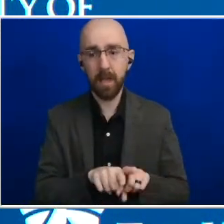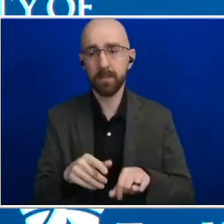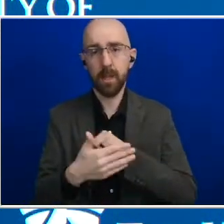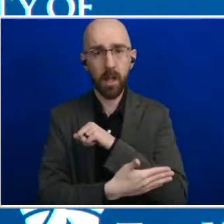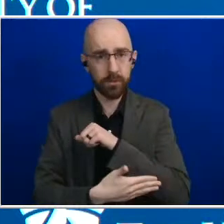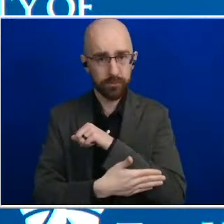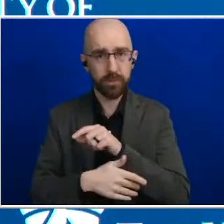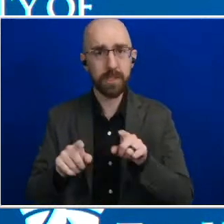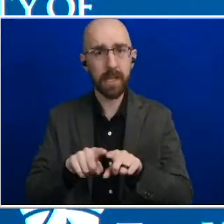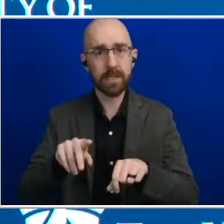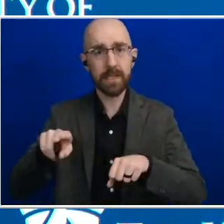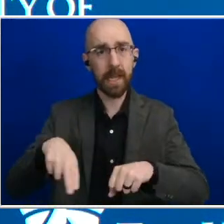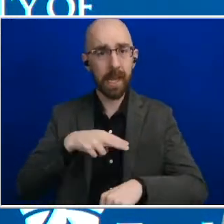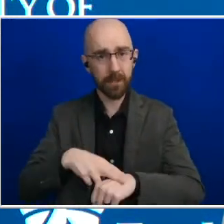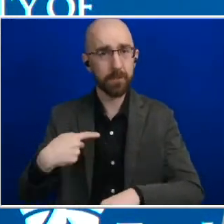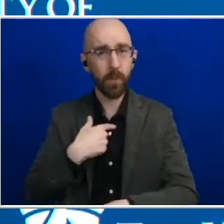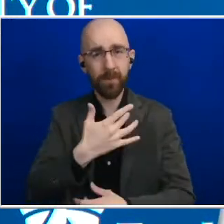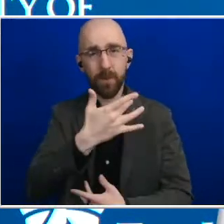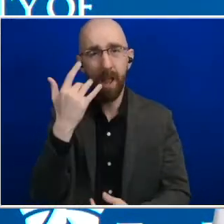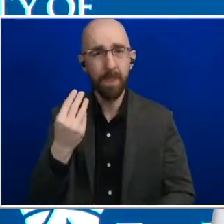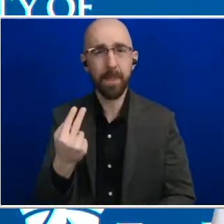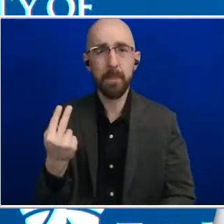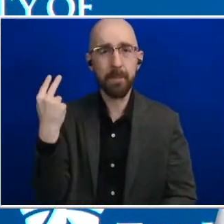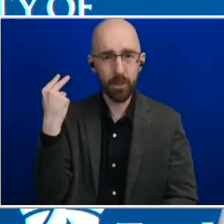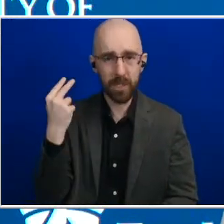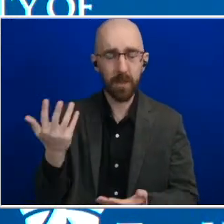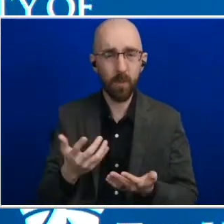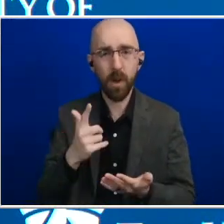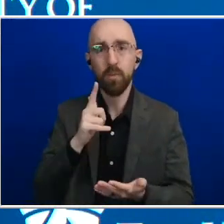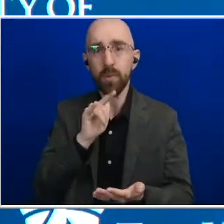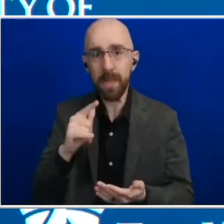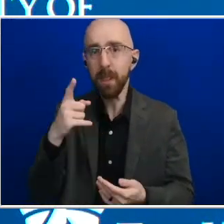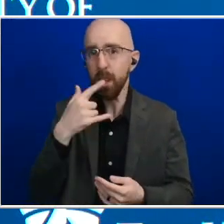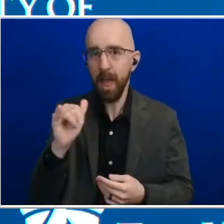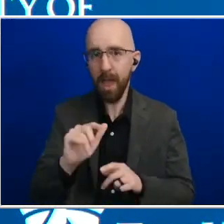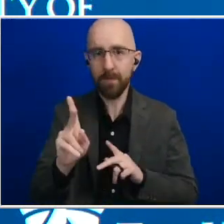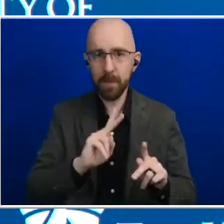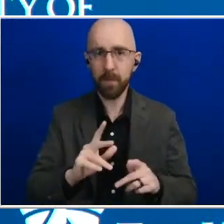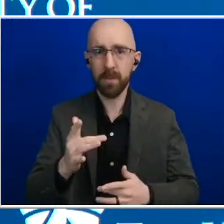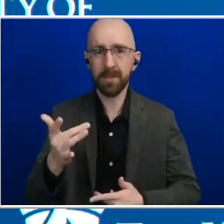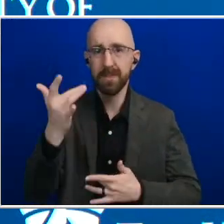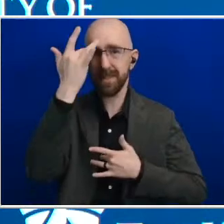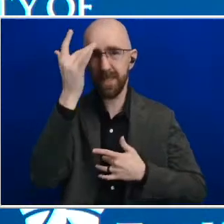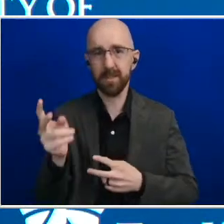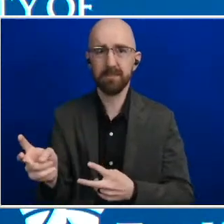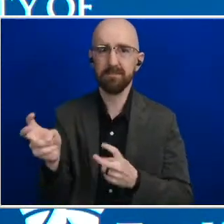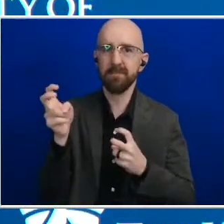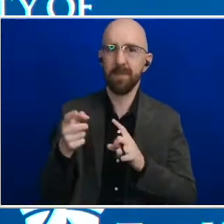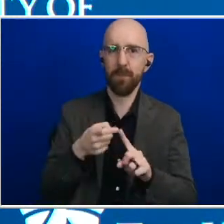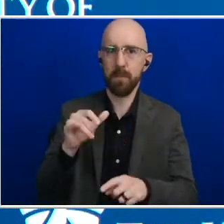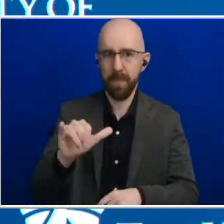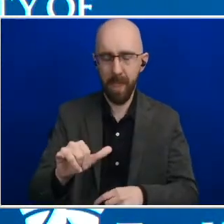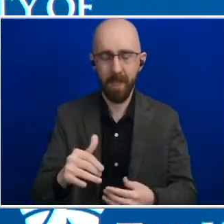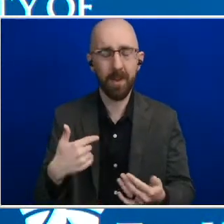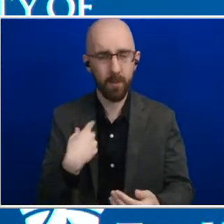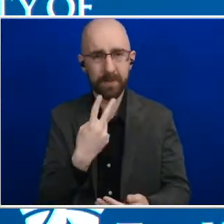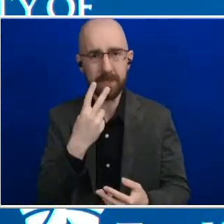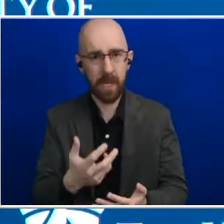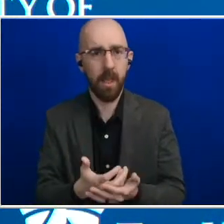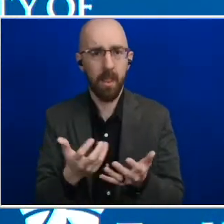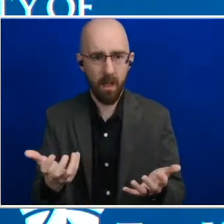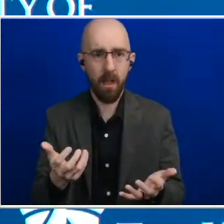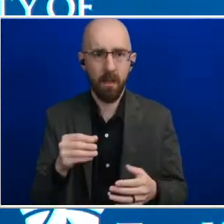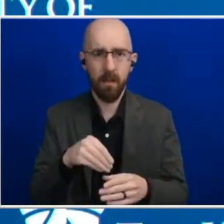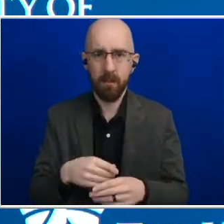we've forgotten the memory of it and what it really looked like for people to be very ill from this. Now, we have seen quite a few in this most recent